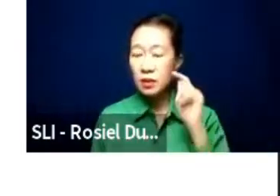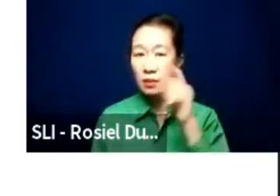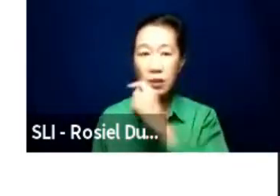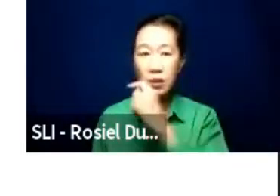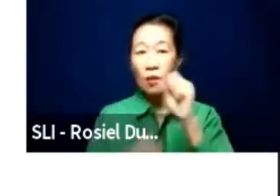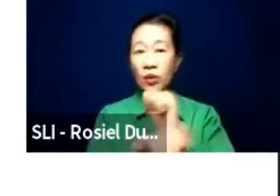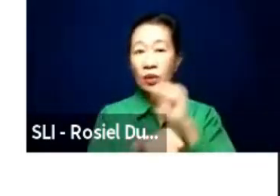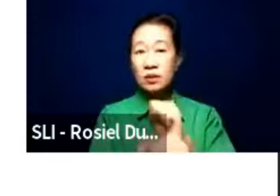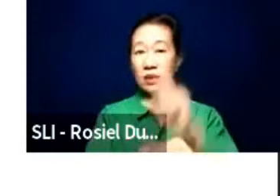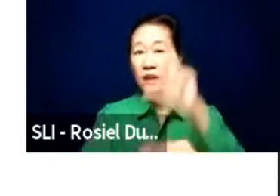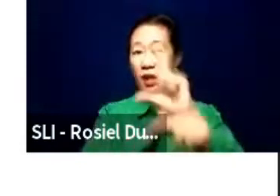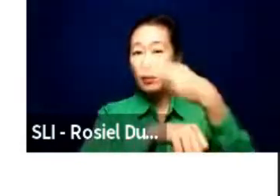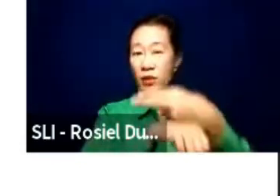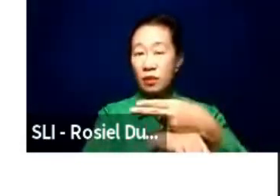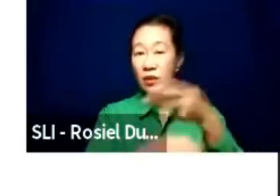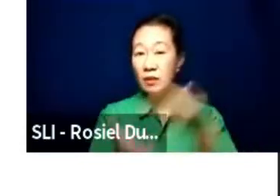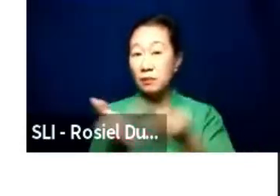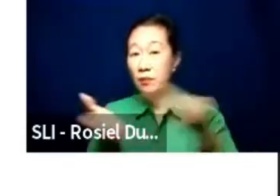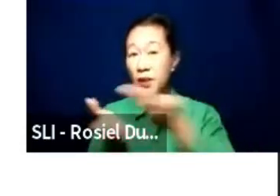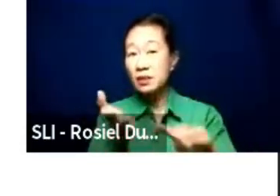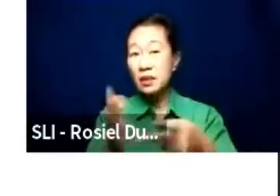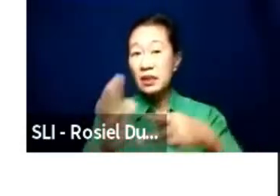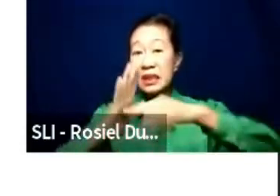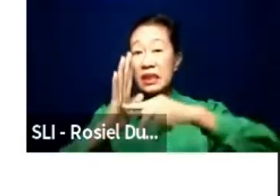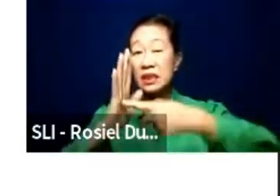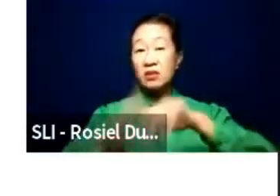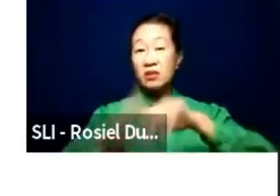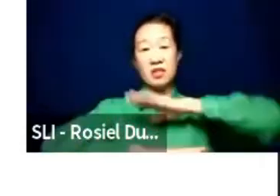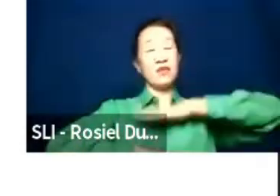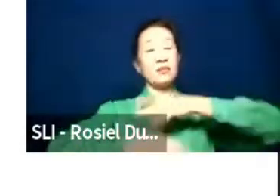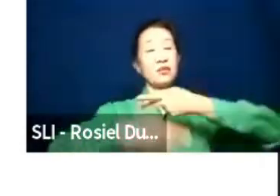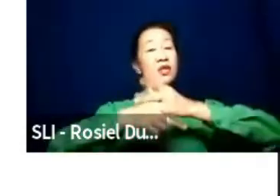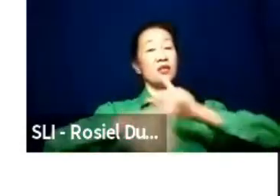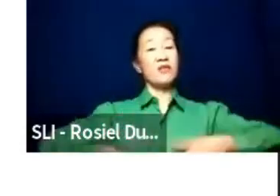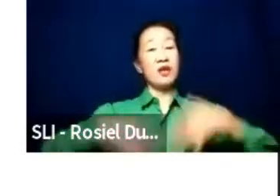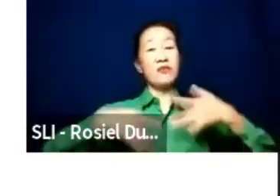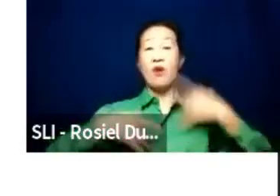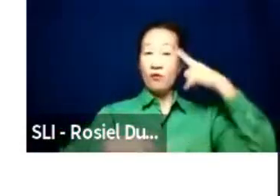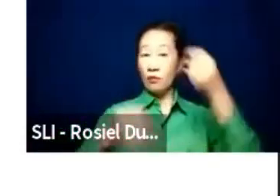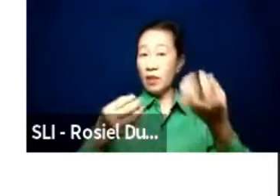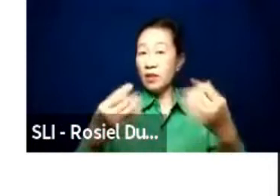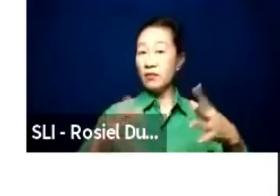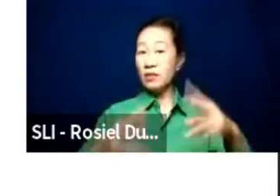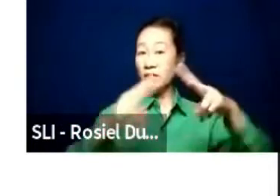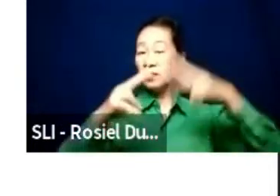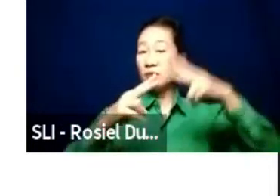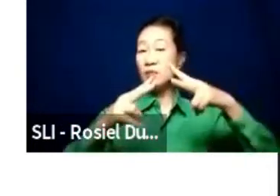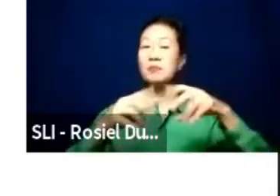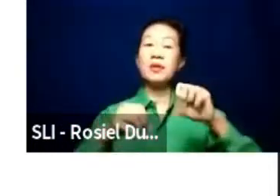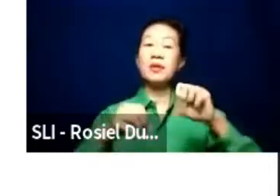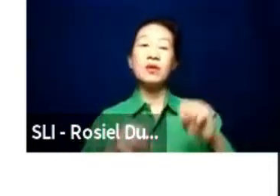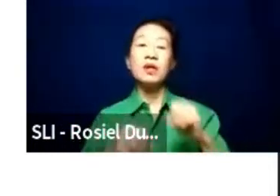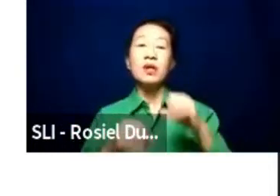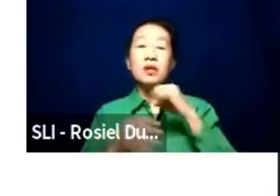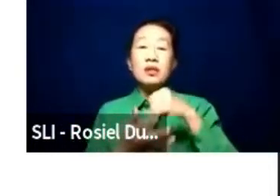a livelihood or a paycheck. It is a key to a satisfying and productive life. For many on the autism spectrum,